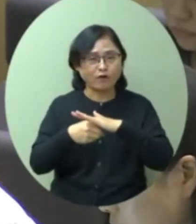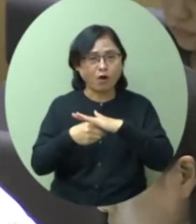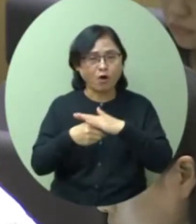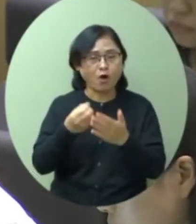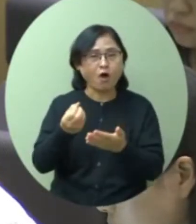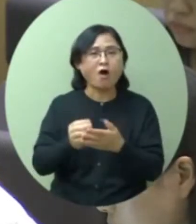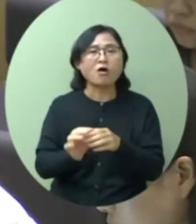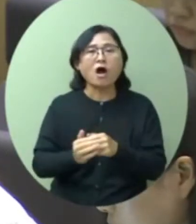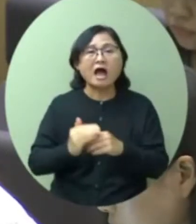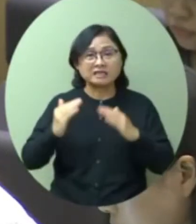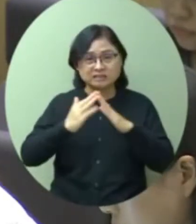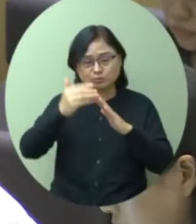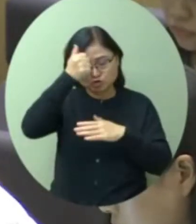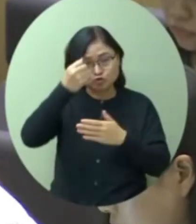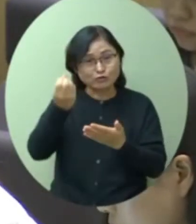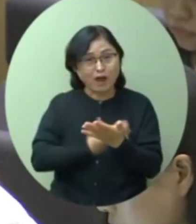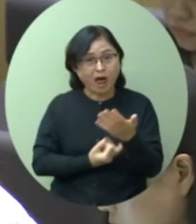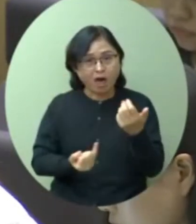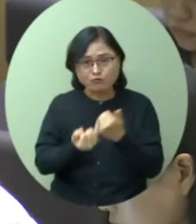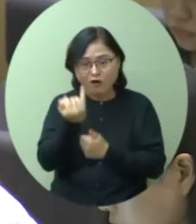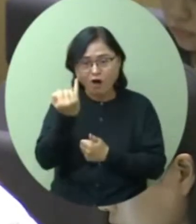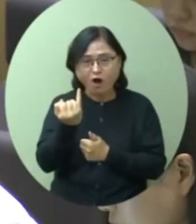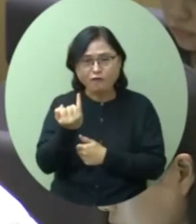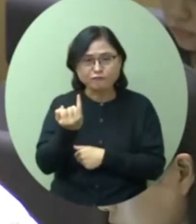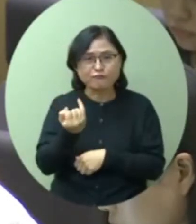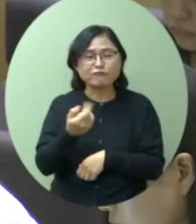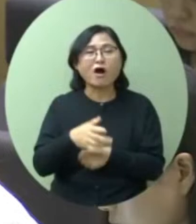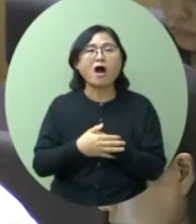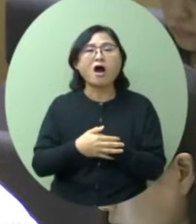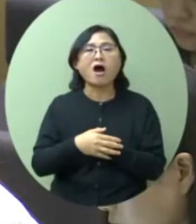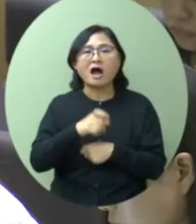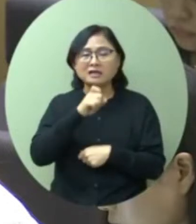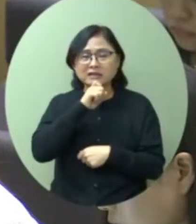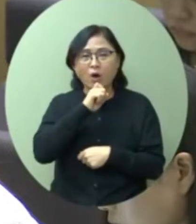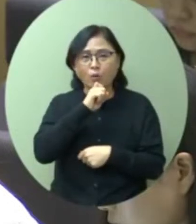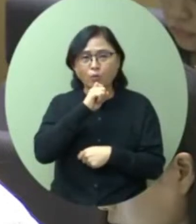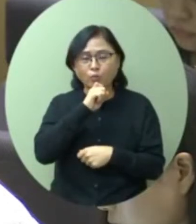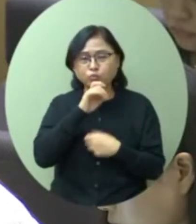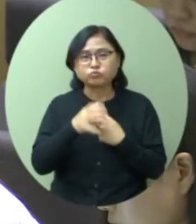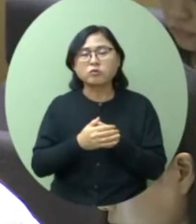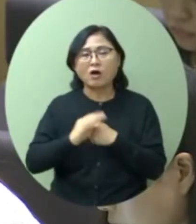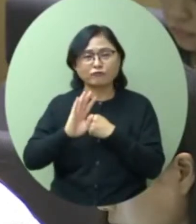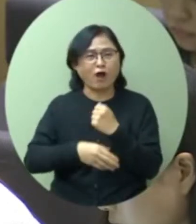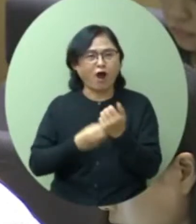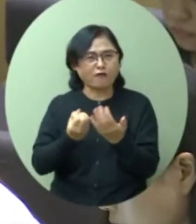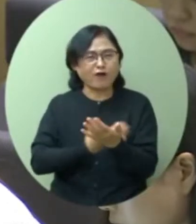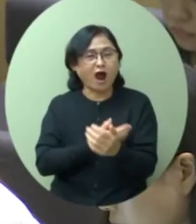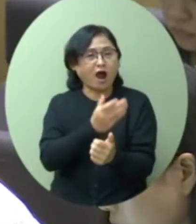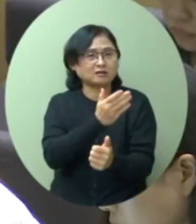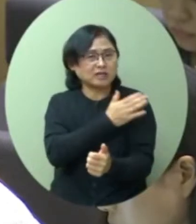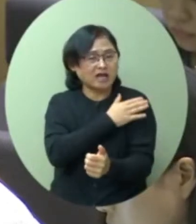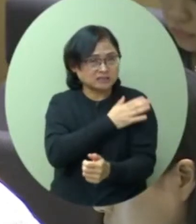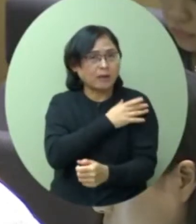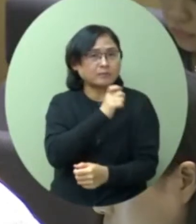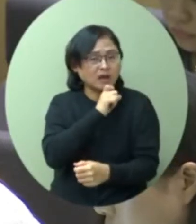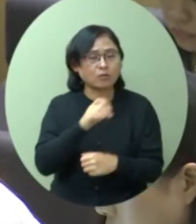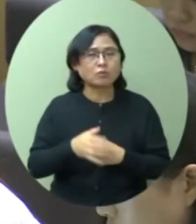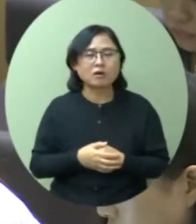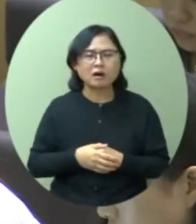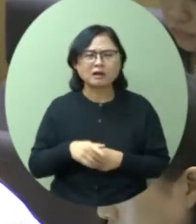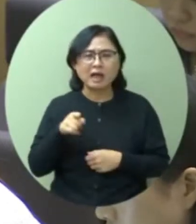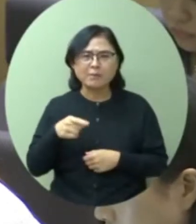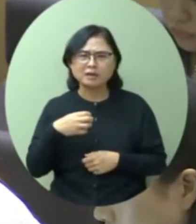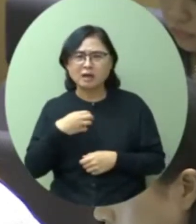against the wish of Beijing to get rid of subdivided housing altogether? And lastly, with the focus of the government on the economy for this year's